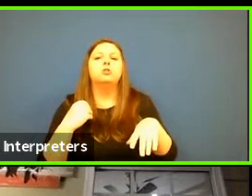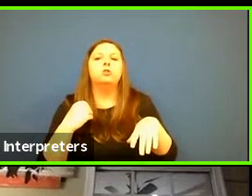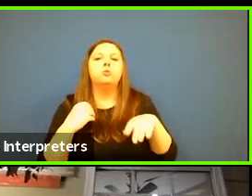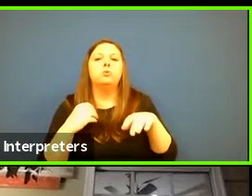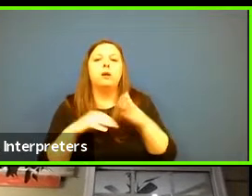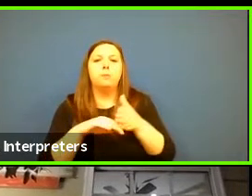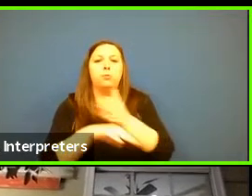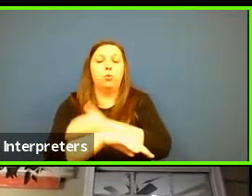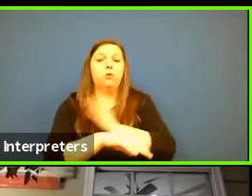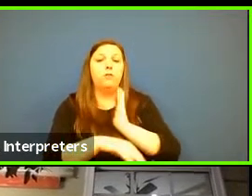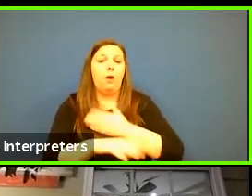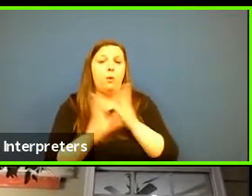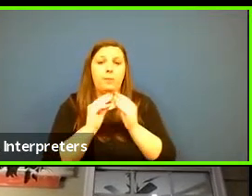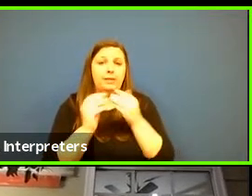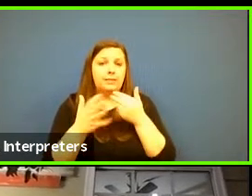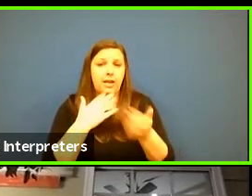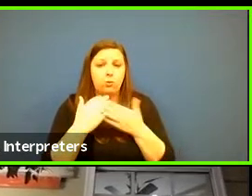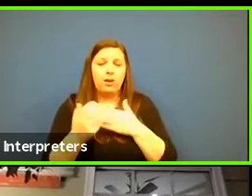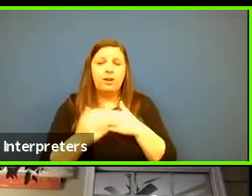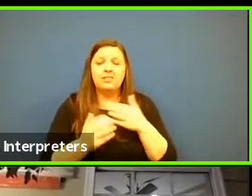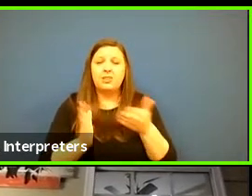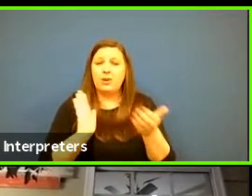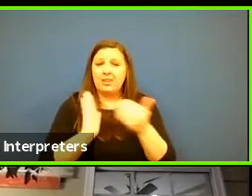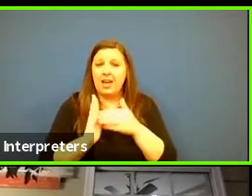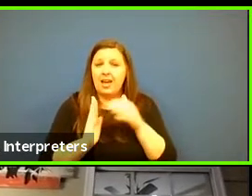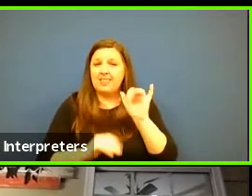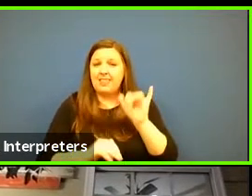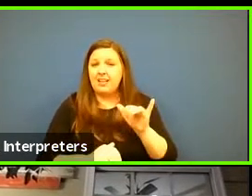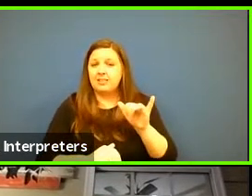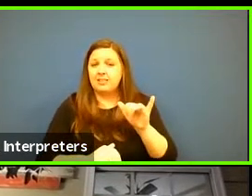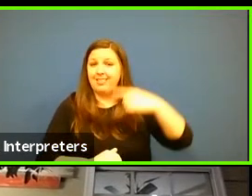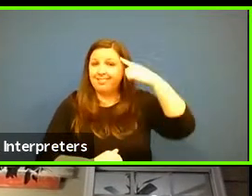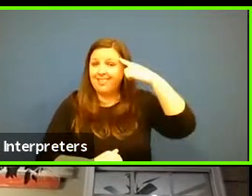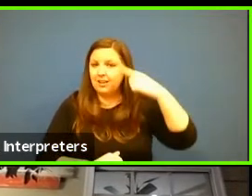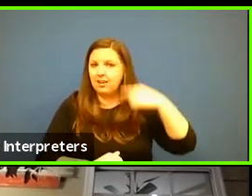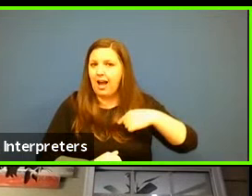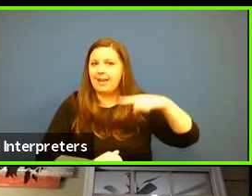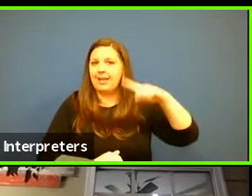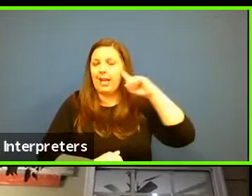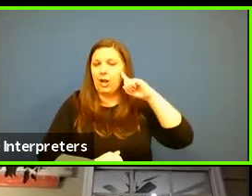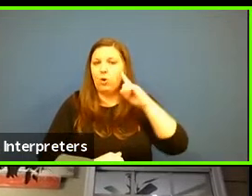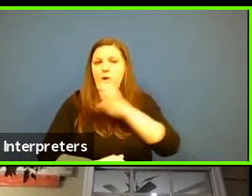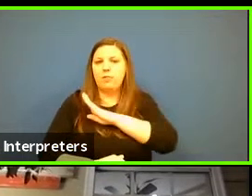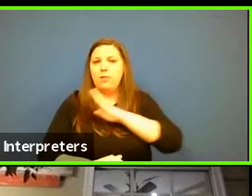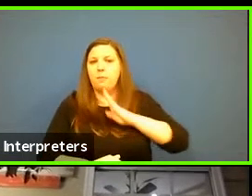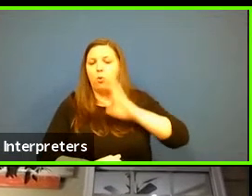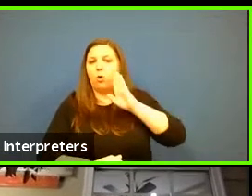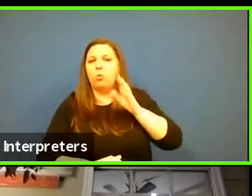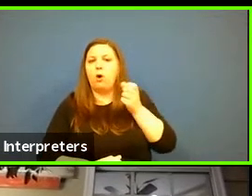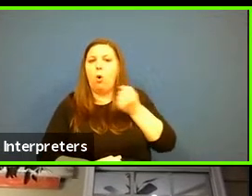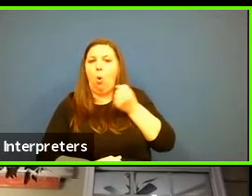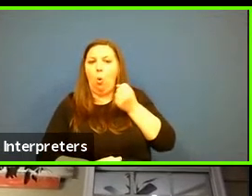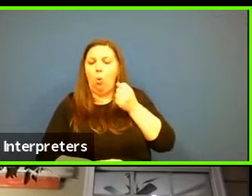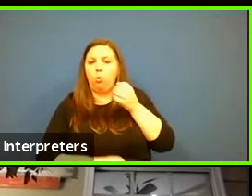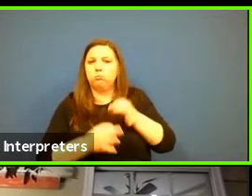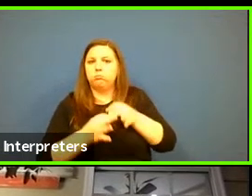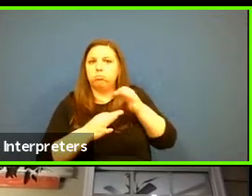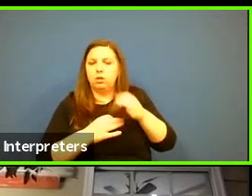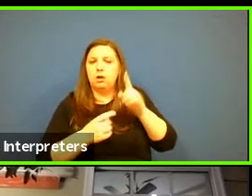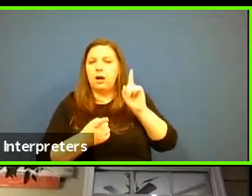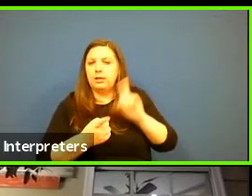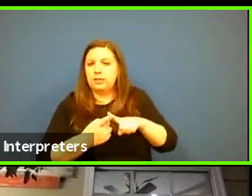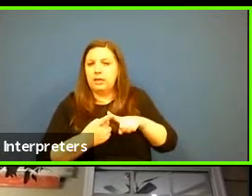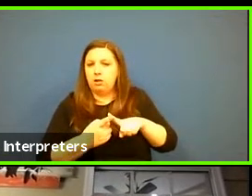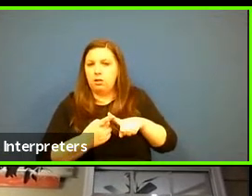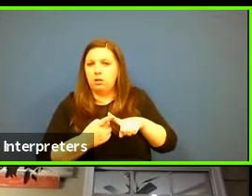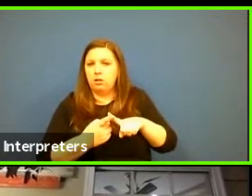again, that's what I think I hear. We're holding off as a board until December